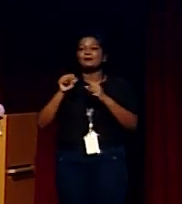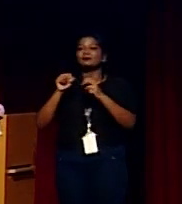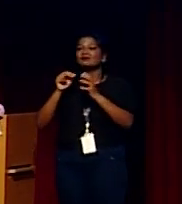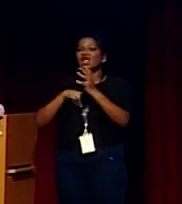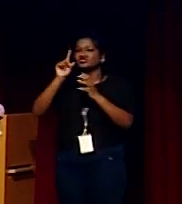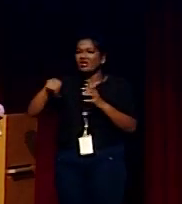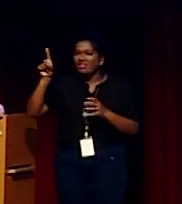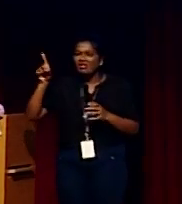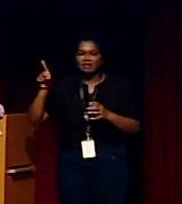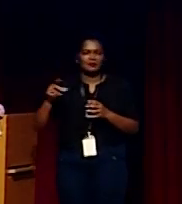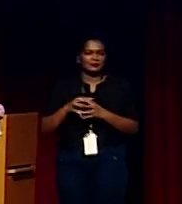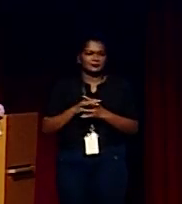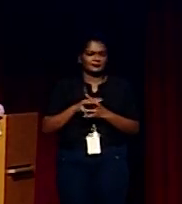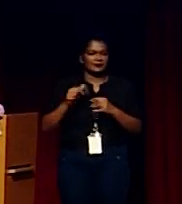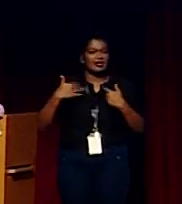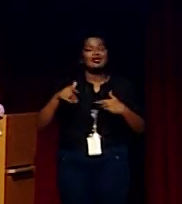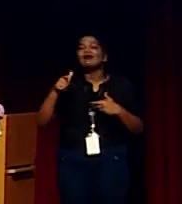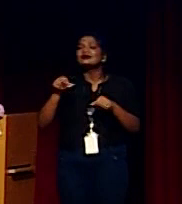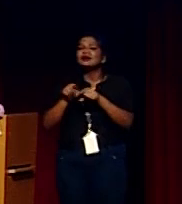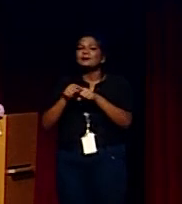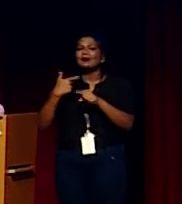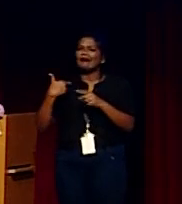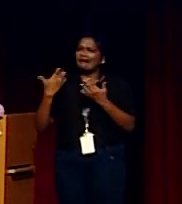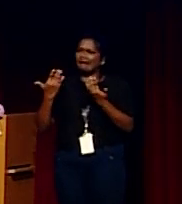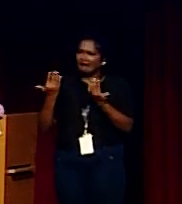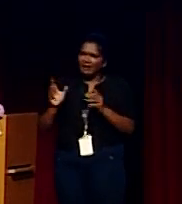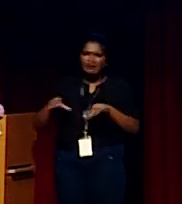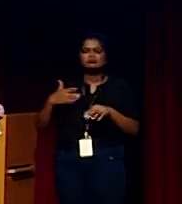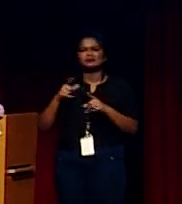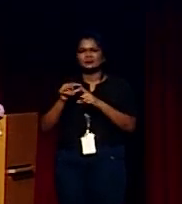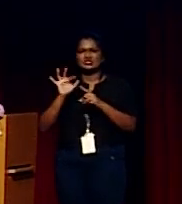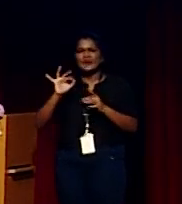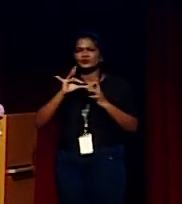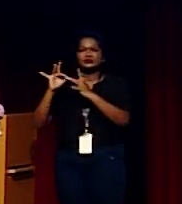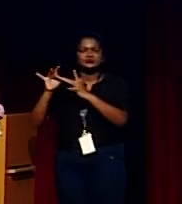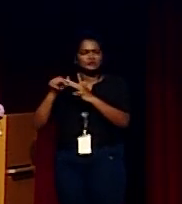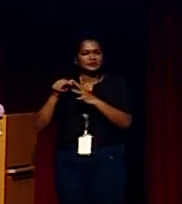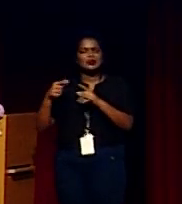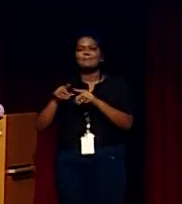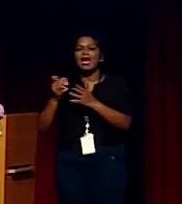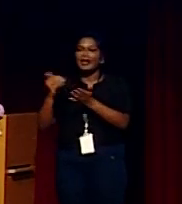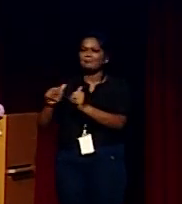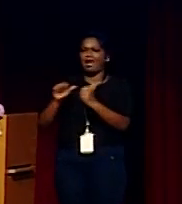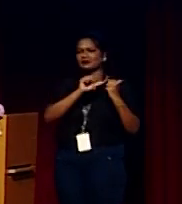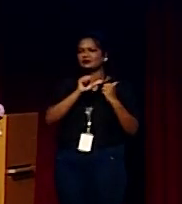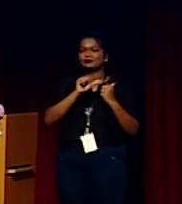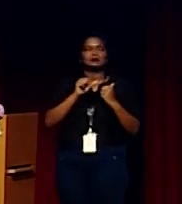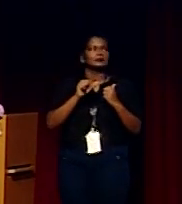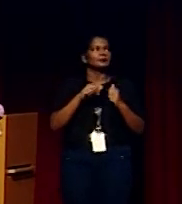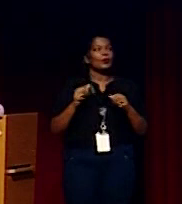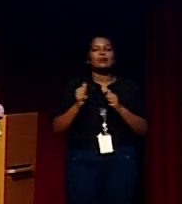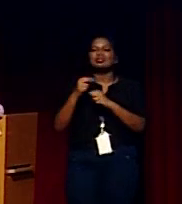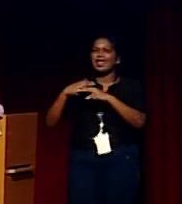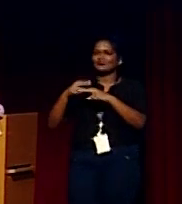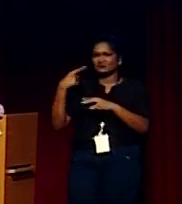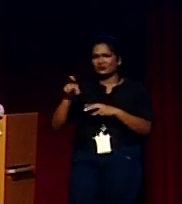of Health, where you can just send partial chemical specification, and they come back with a name,